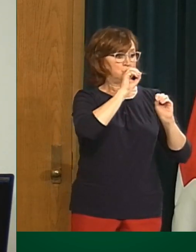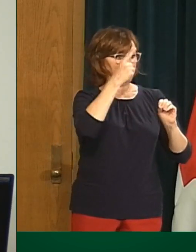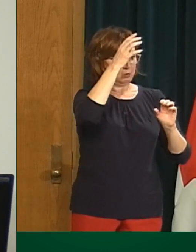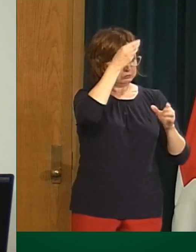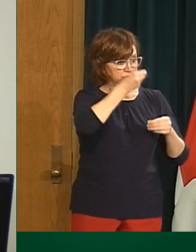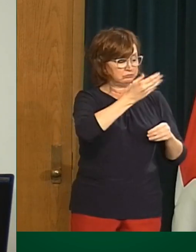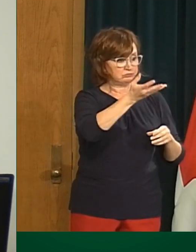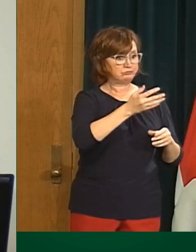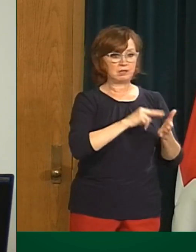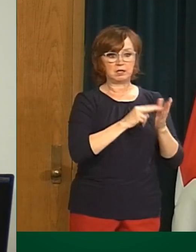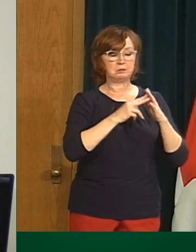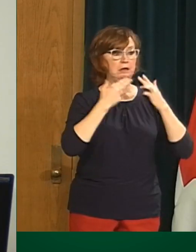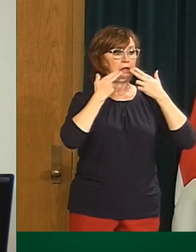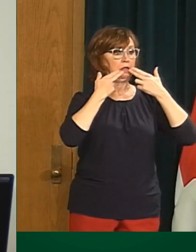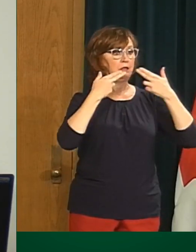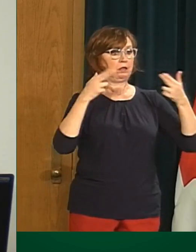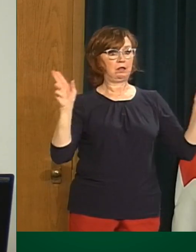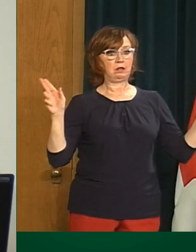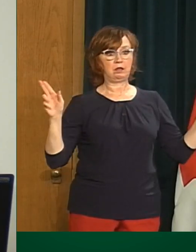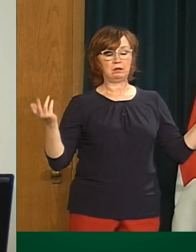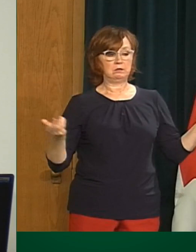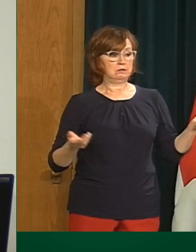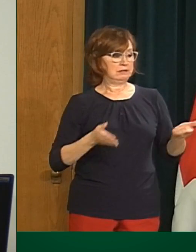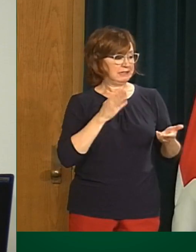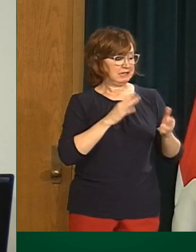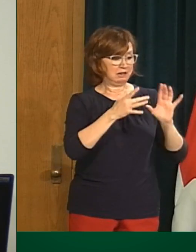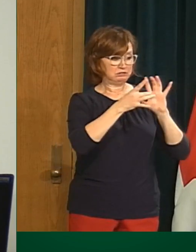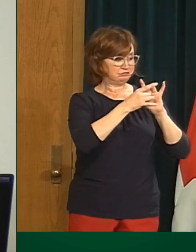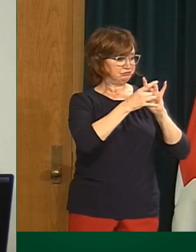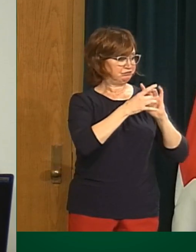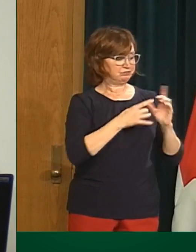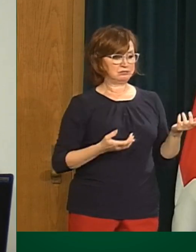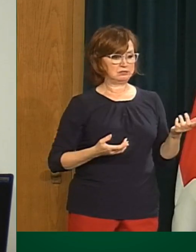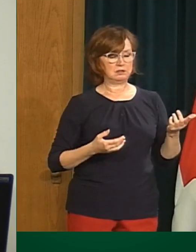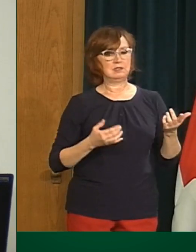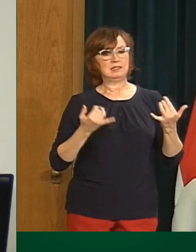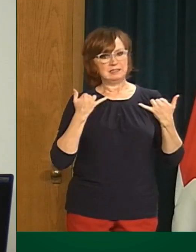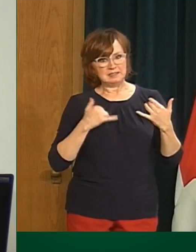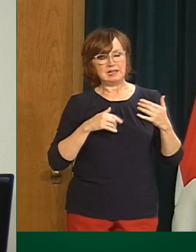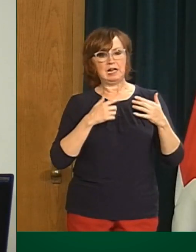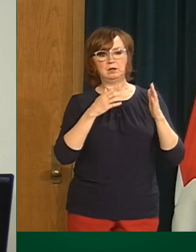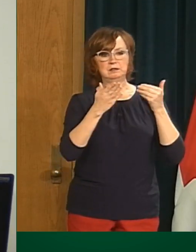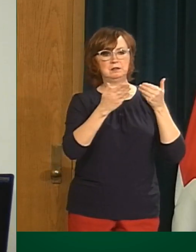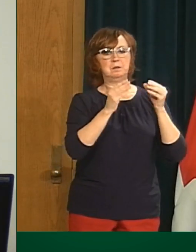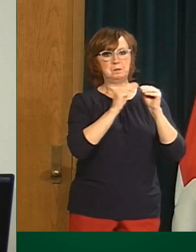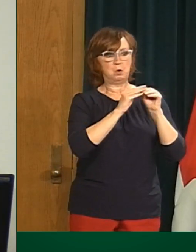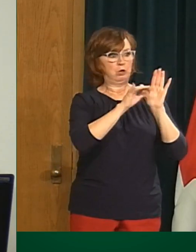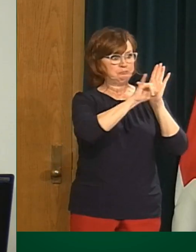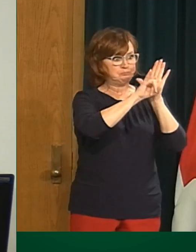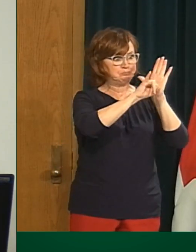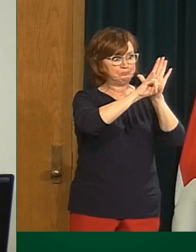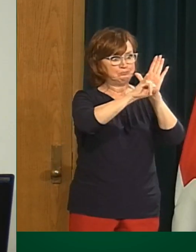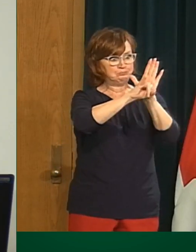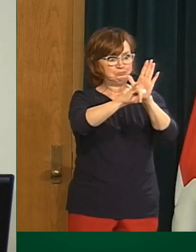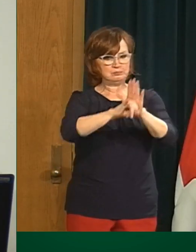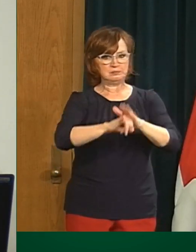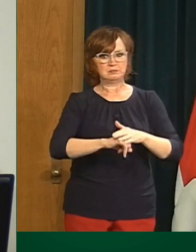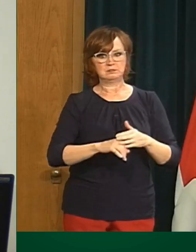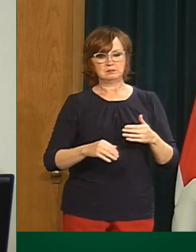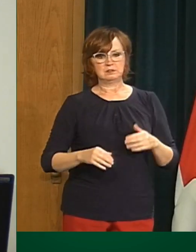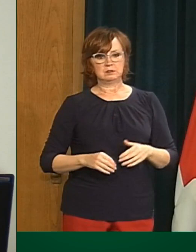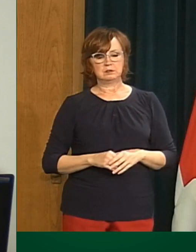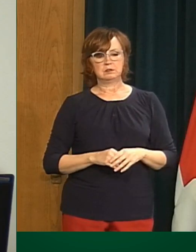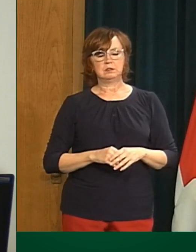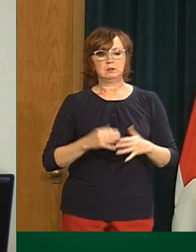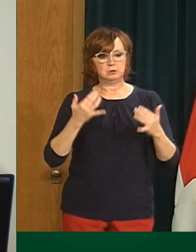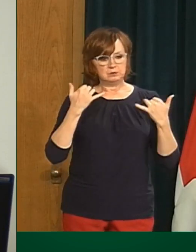have no links to any known case or contact, and we see that throughout Saskatchewan. We want to make sure that that number remains